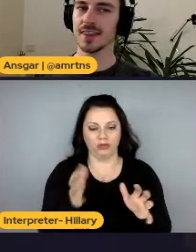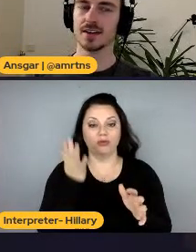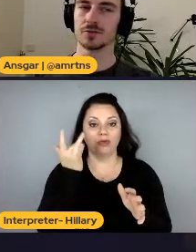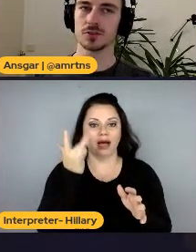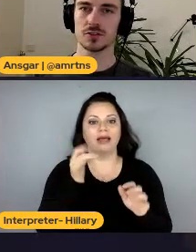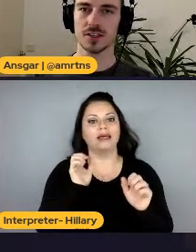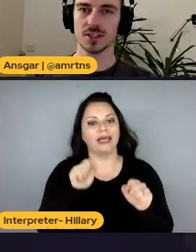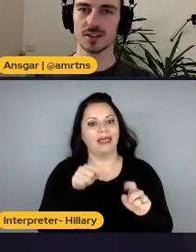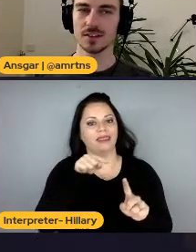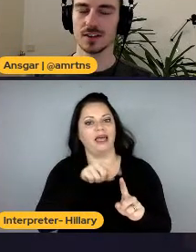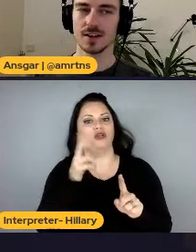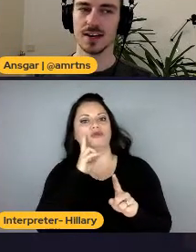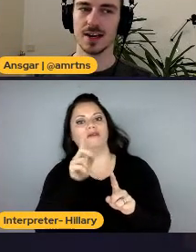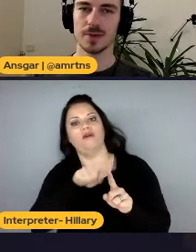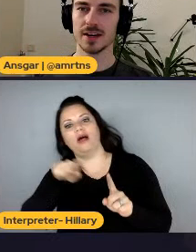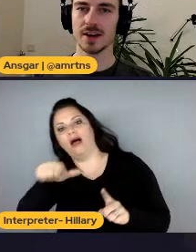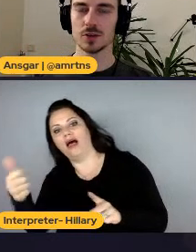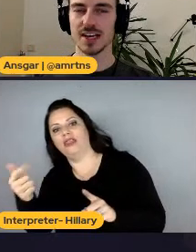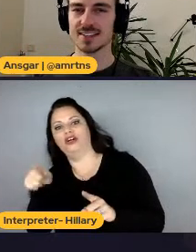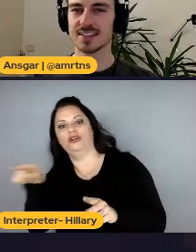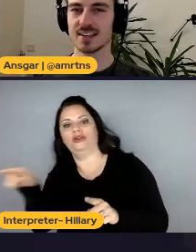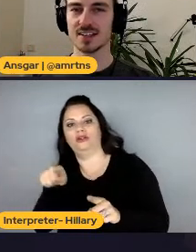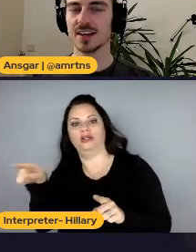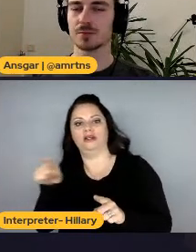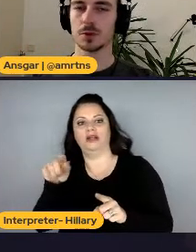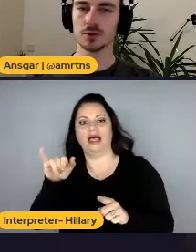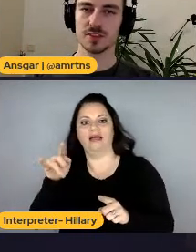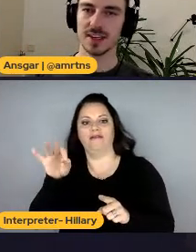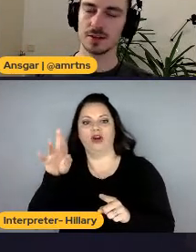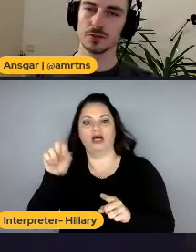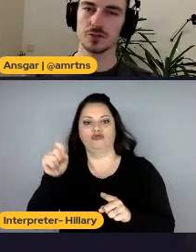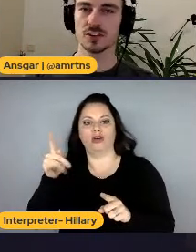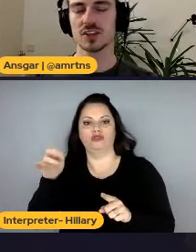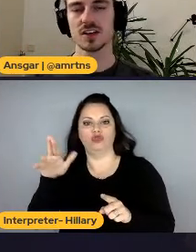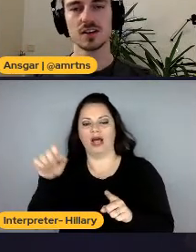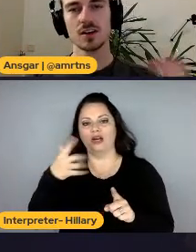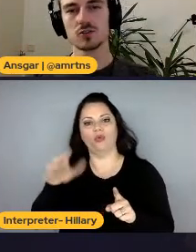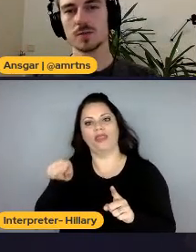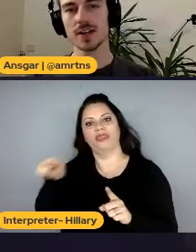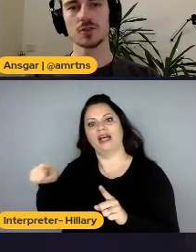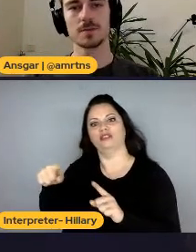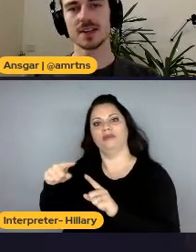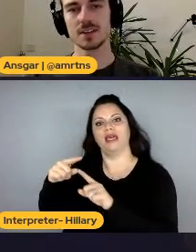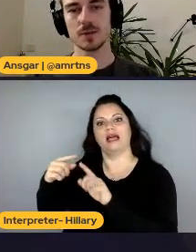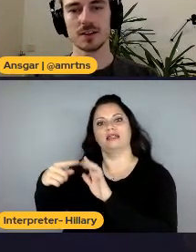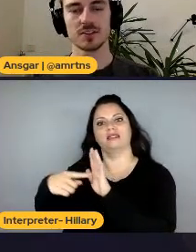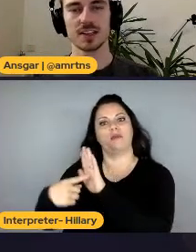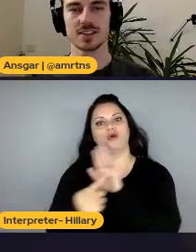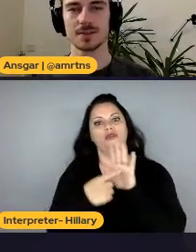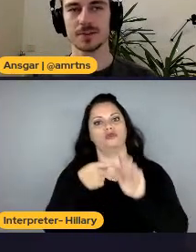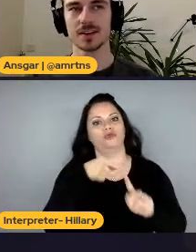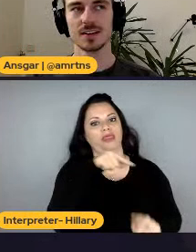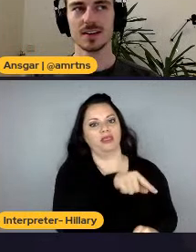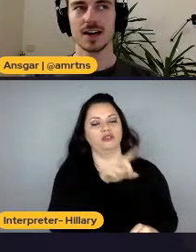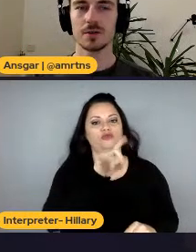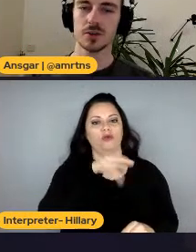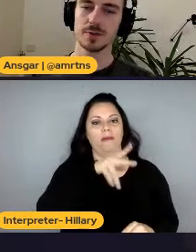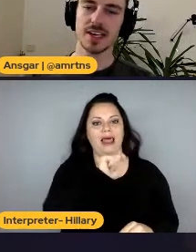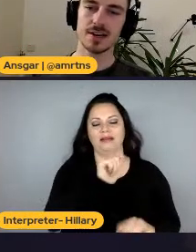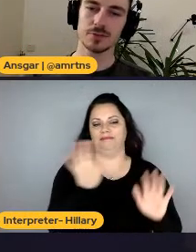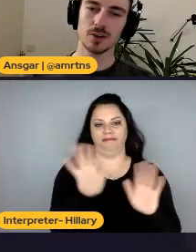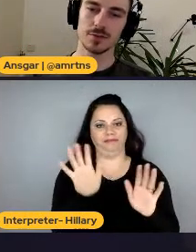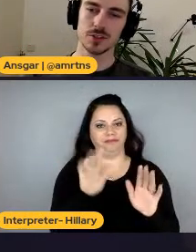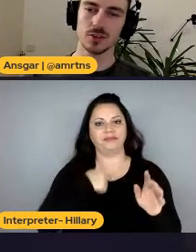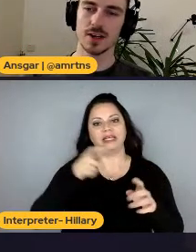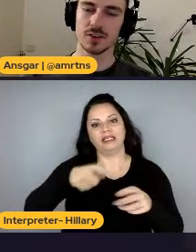for other infrastructure, and I would accidentally expose that infrastructure to my droplet as well. So that's something I want to